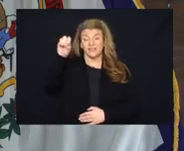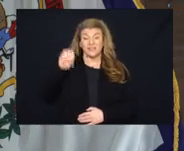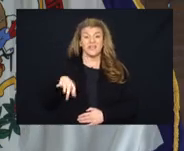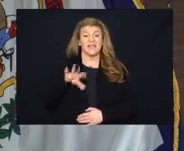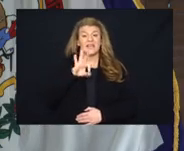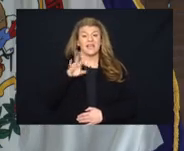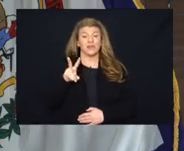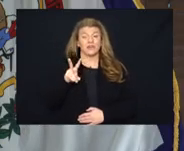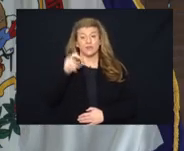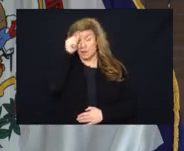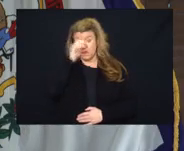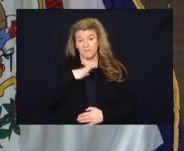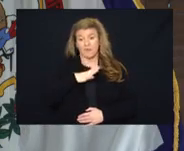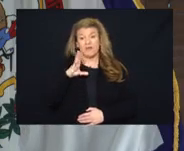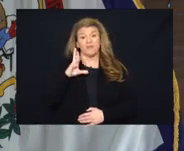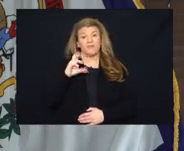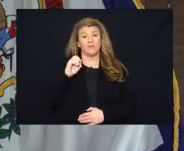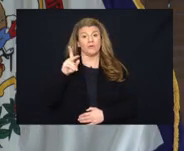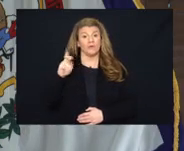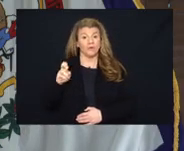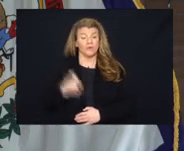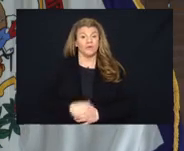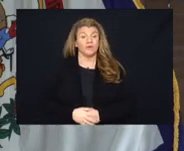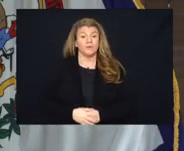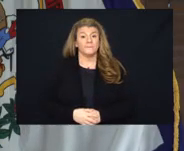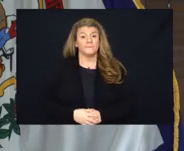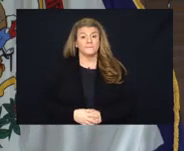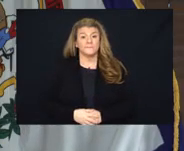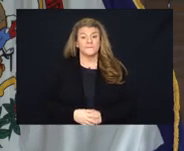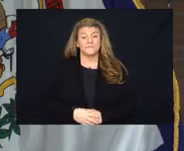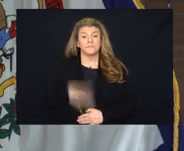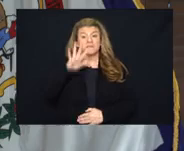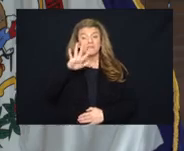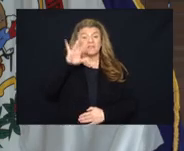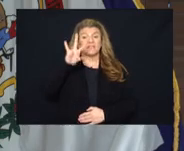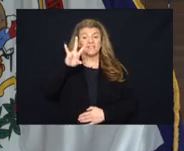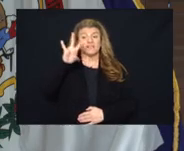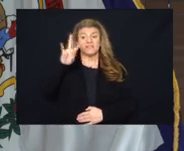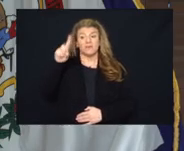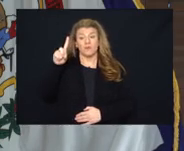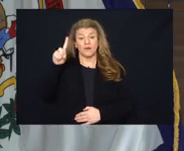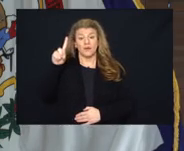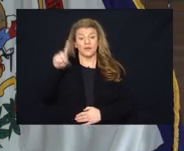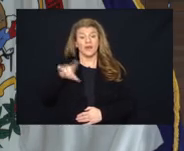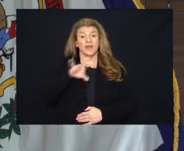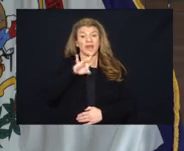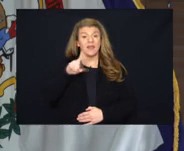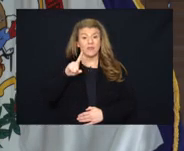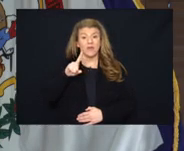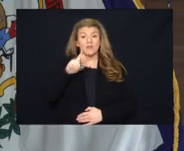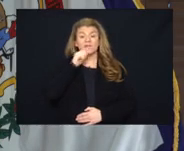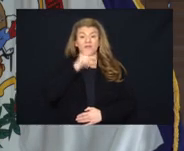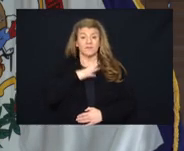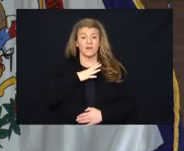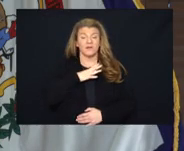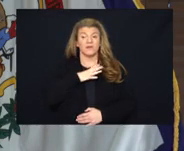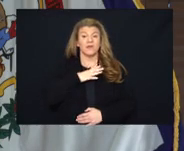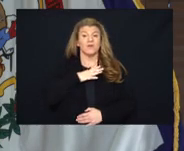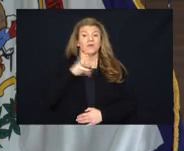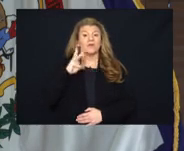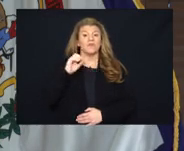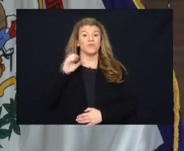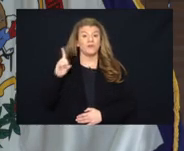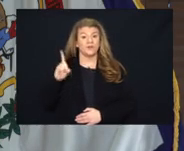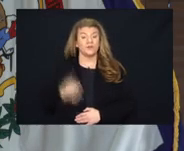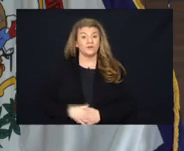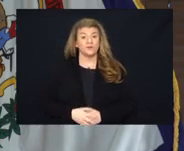a 92-year-old male from Brooke County. The 5,771st death, an 81-year-old female from Wood